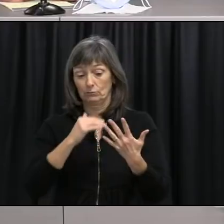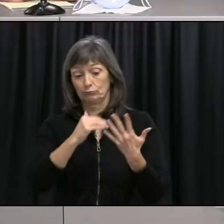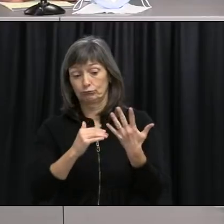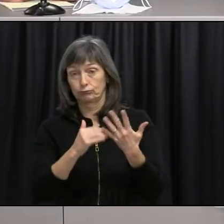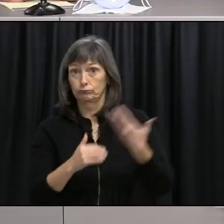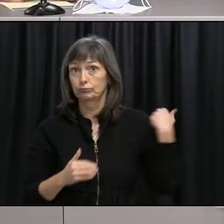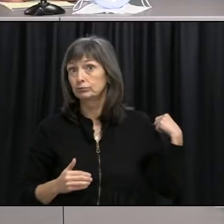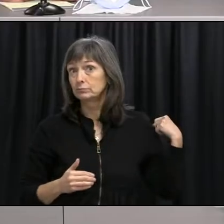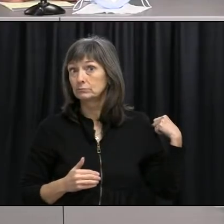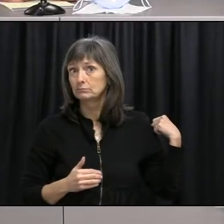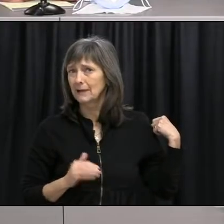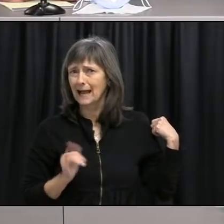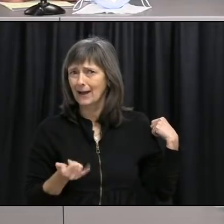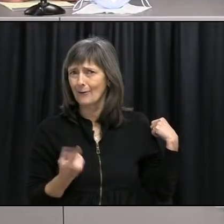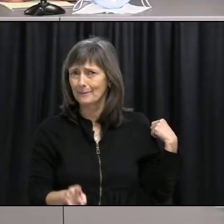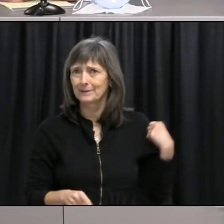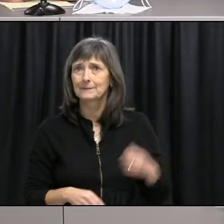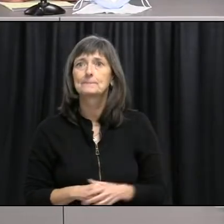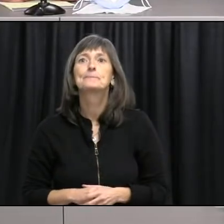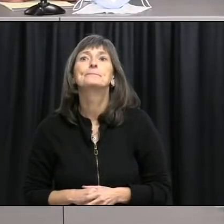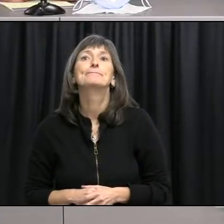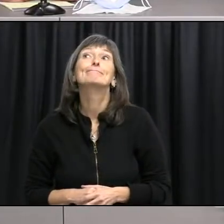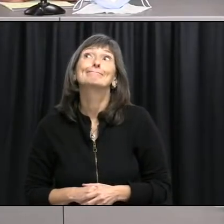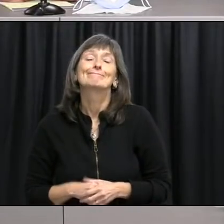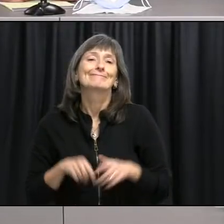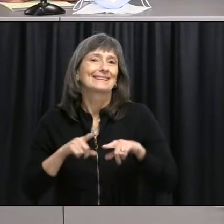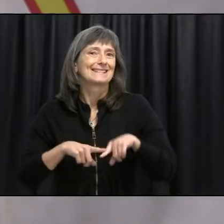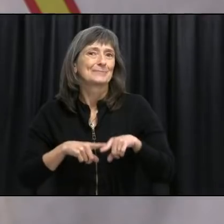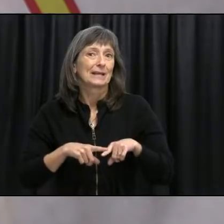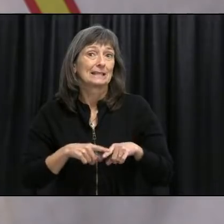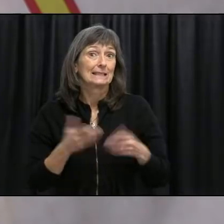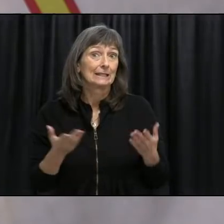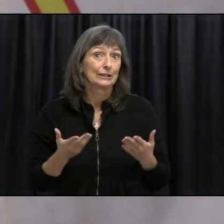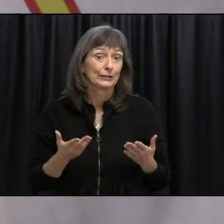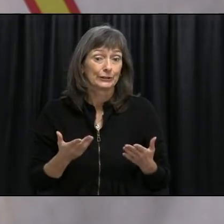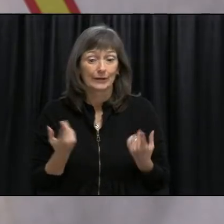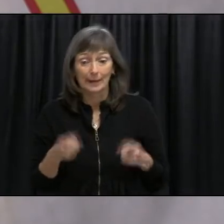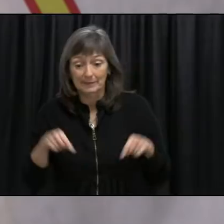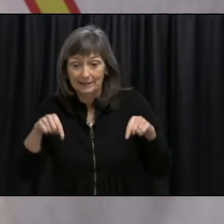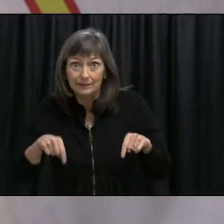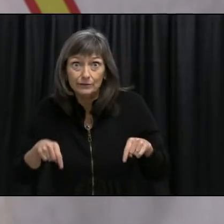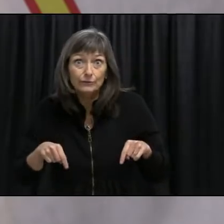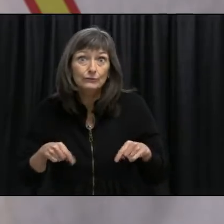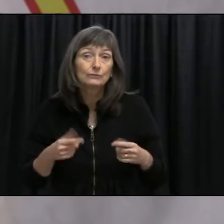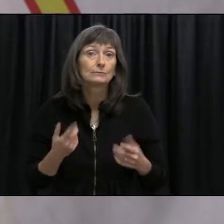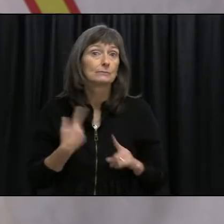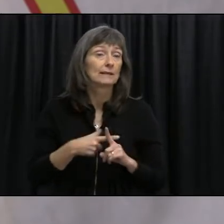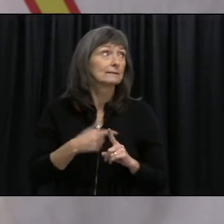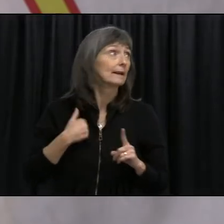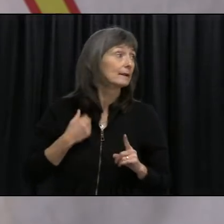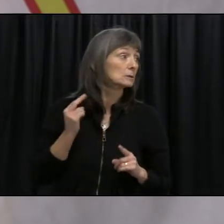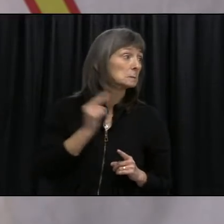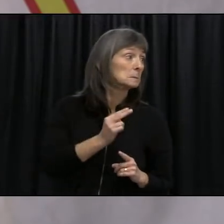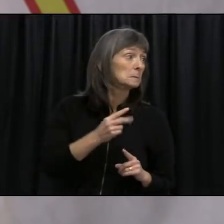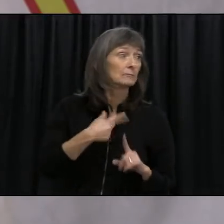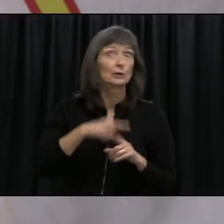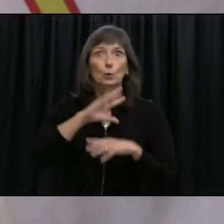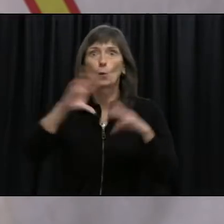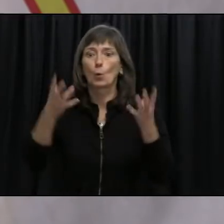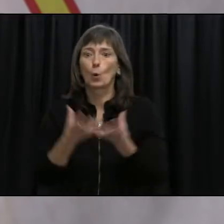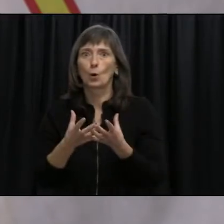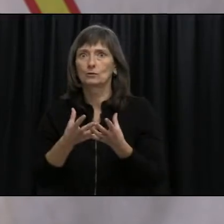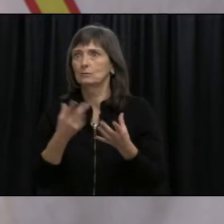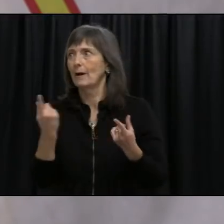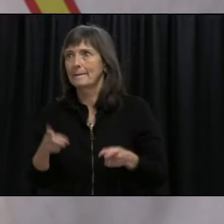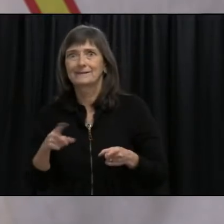So I guess it depends on what's happening, not just here, but elsewhere in the world, elsewhere in the country. So it's about, what percentage